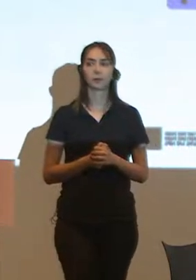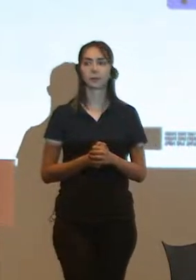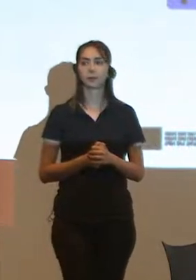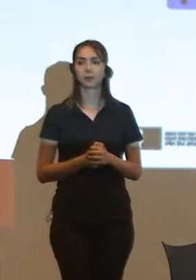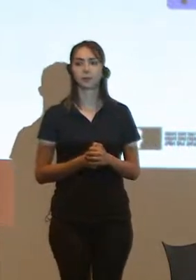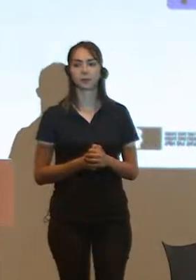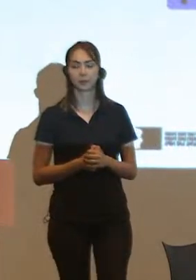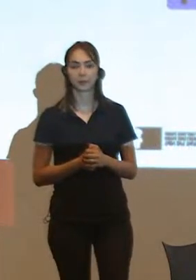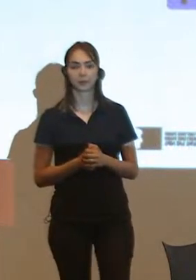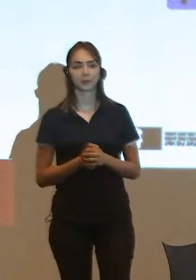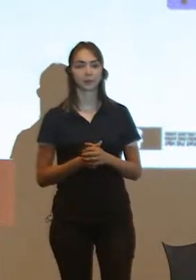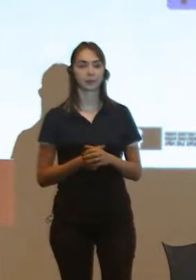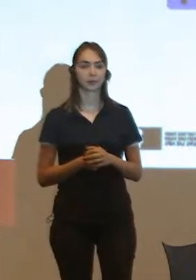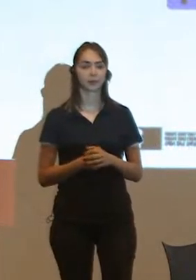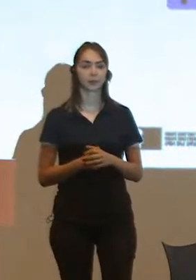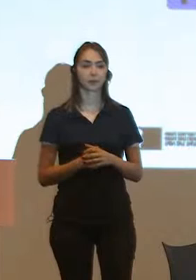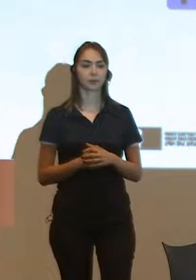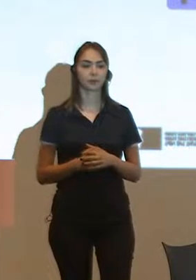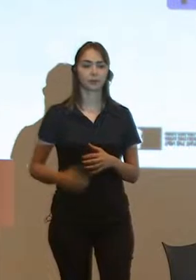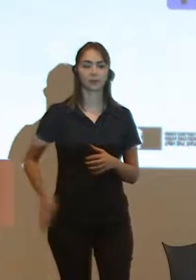i mean in your country